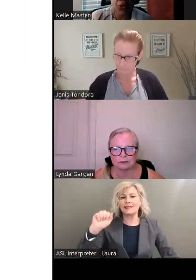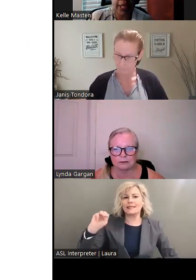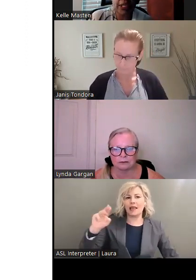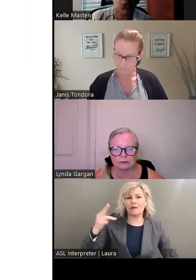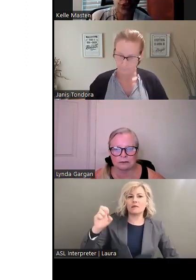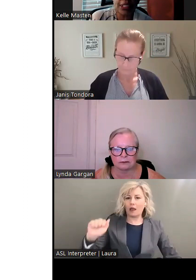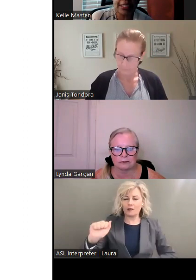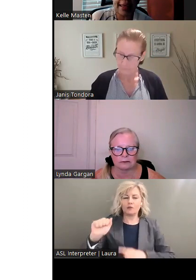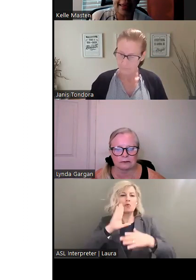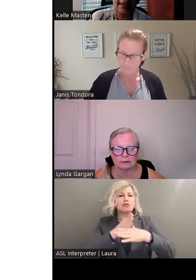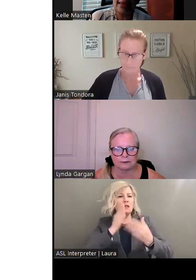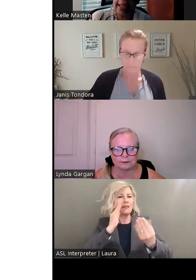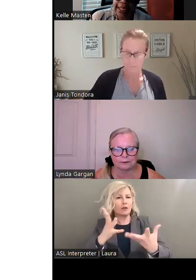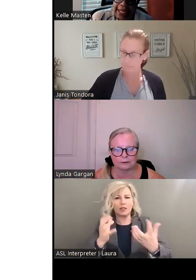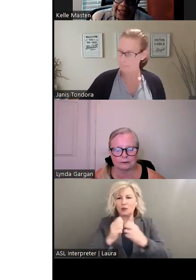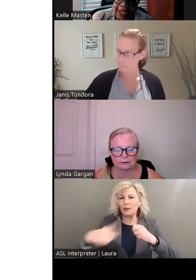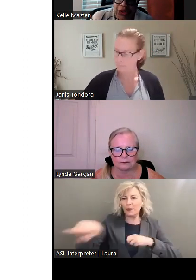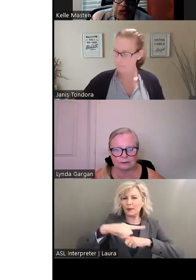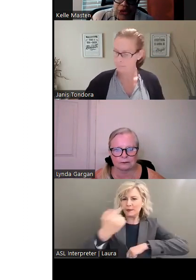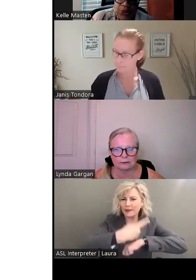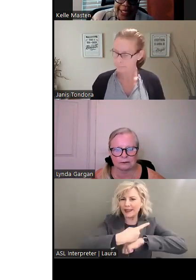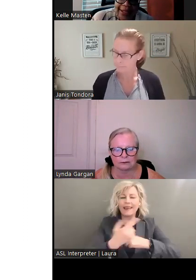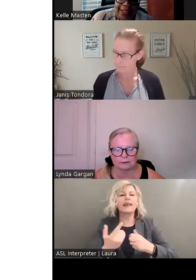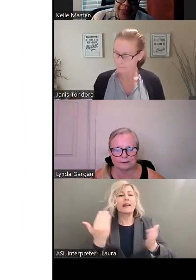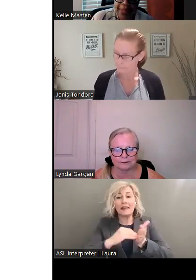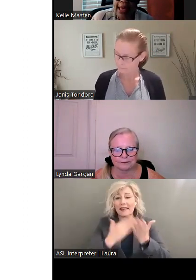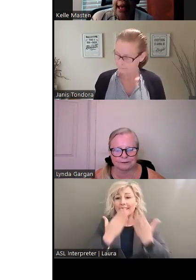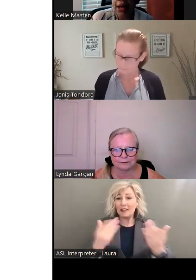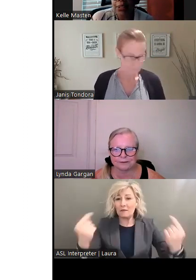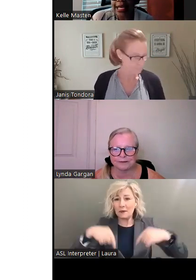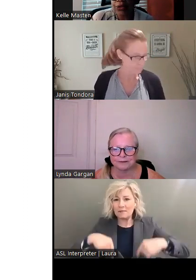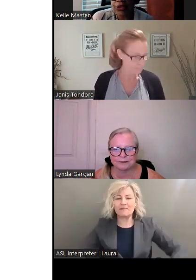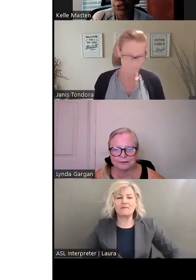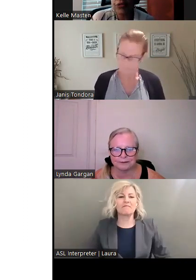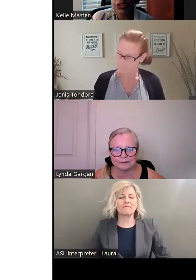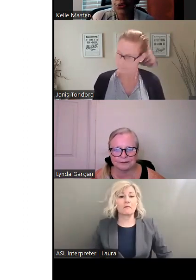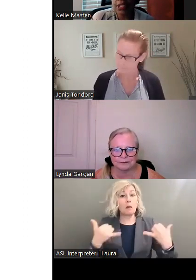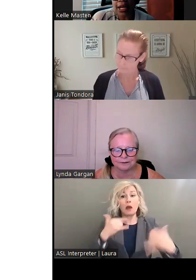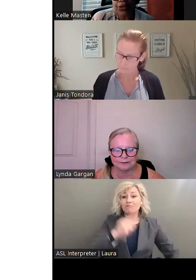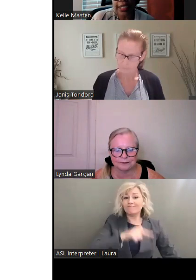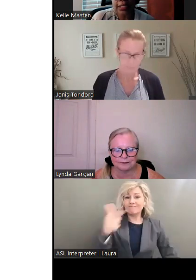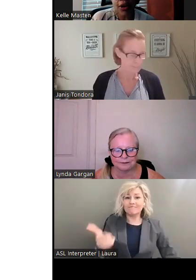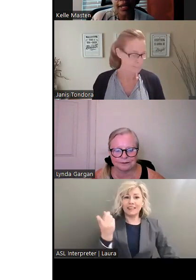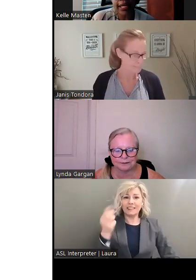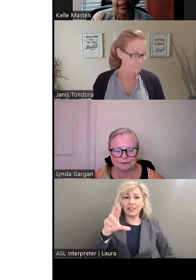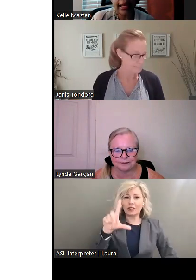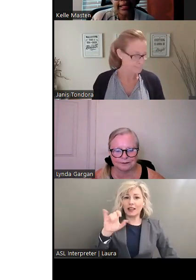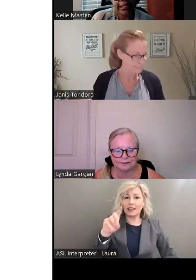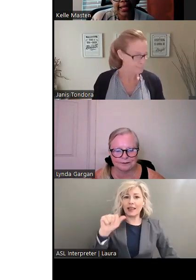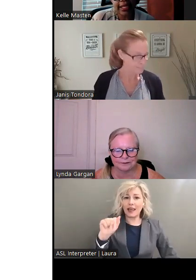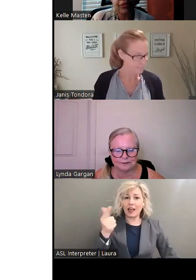this information with you today. And again, thank you for joining us. I will now turn it over to Dr. Linda